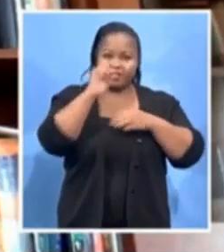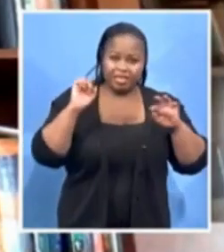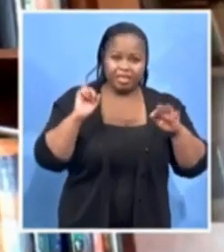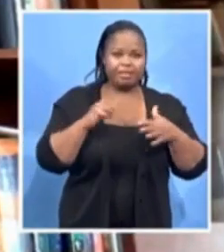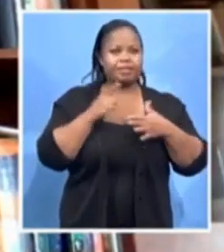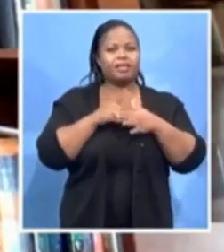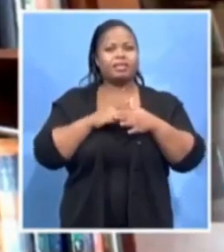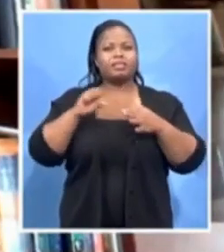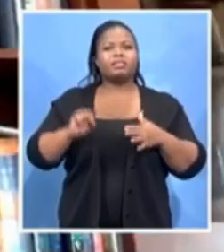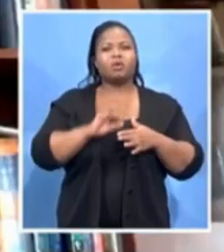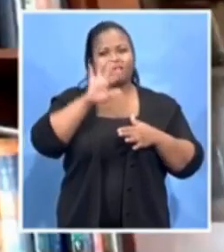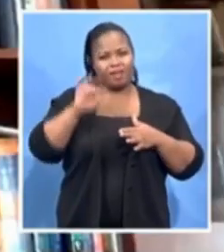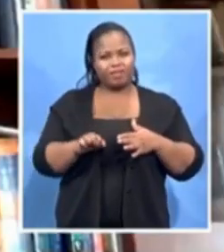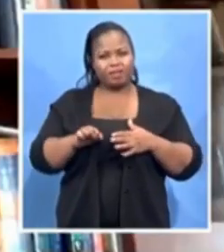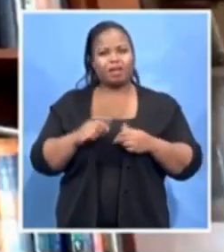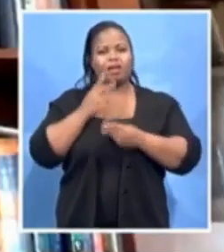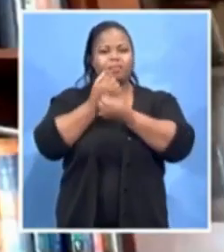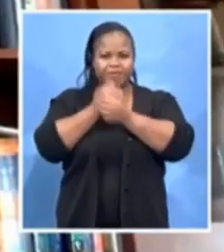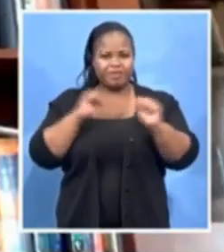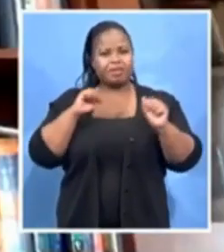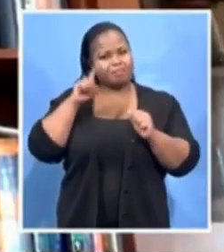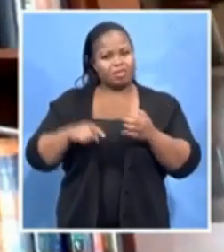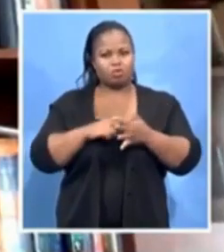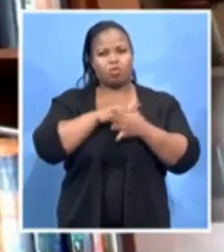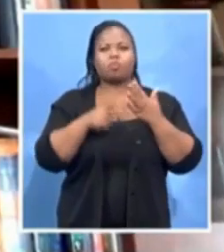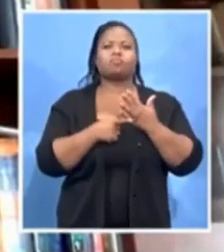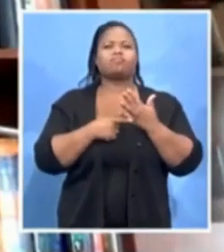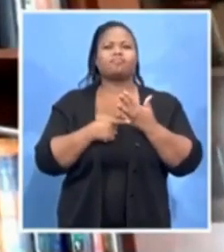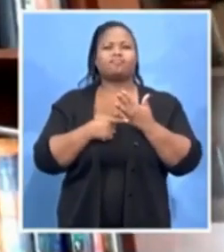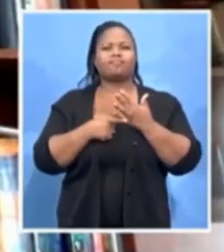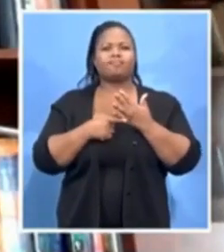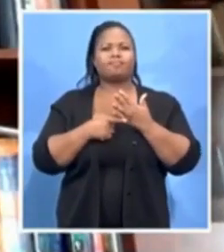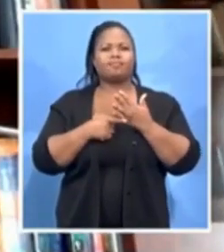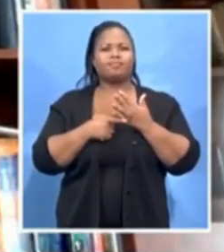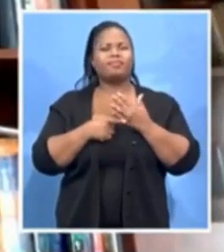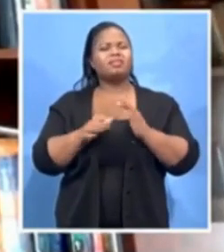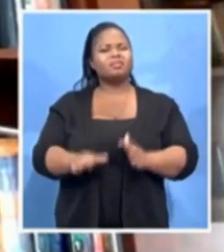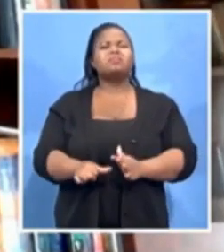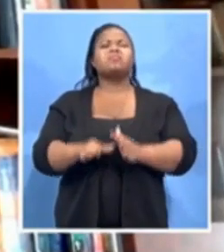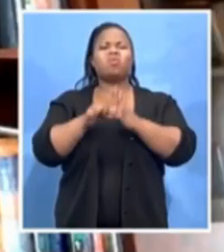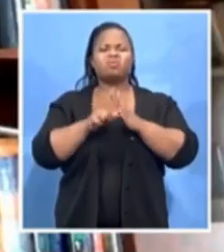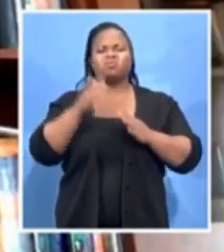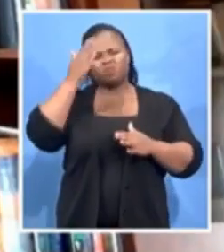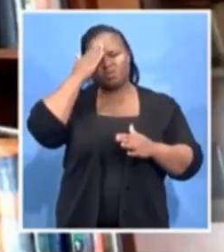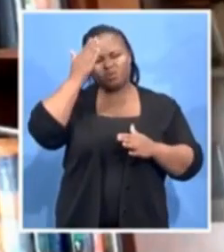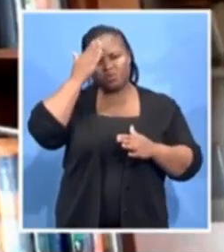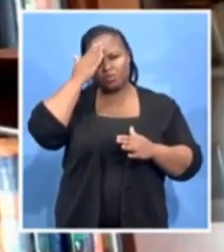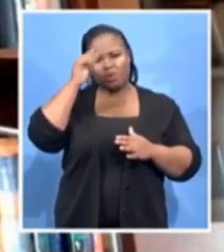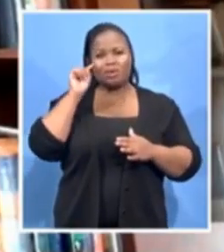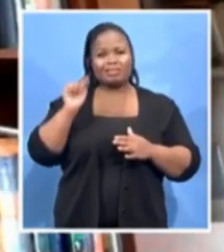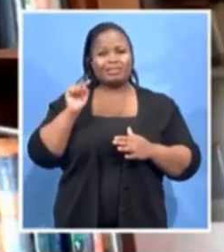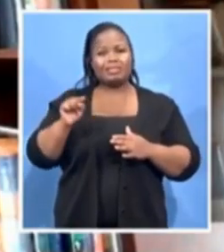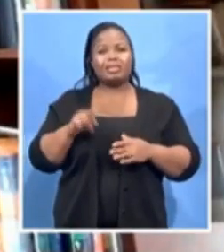apartheid regime. And it is critical to appreciate that it is the Pan-Africanist spirit